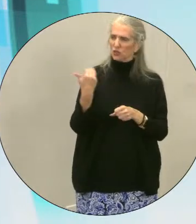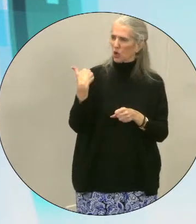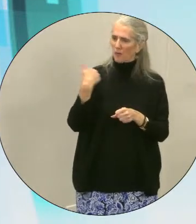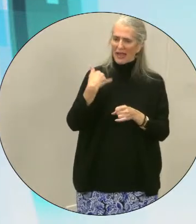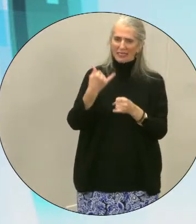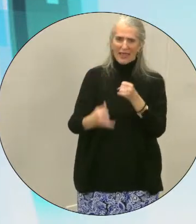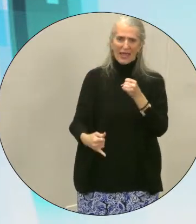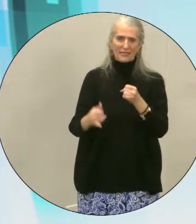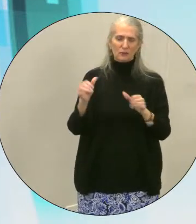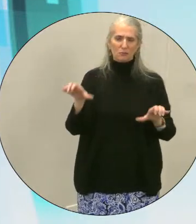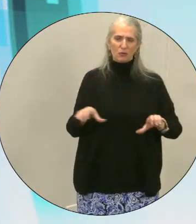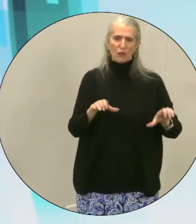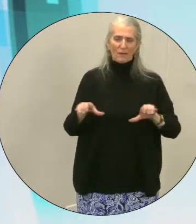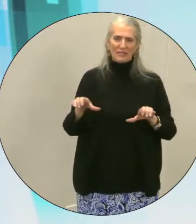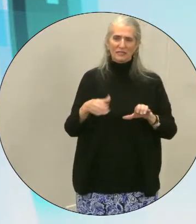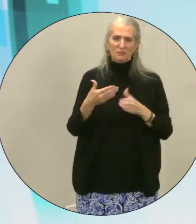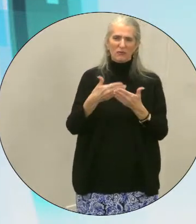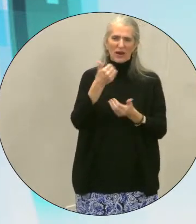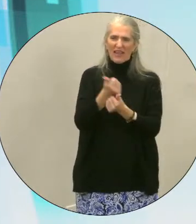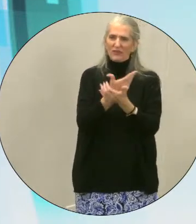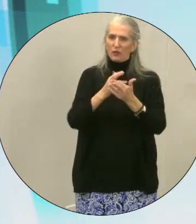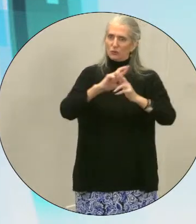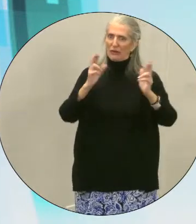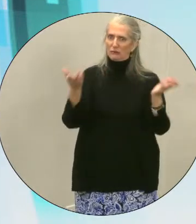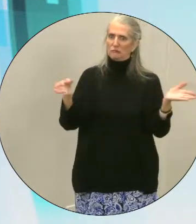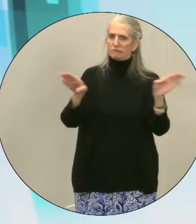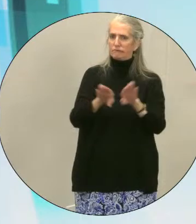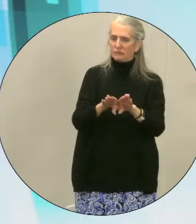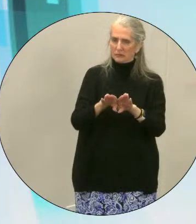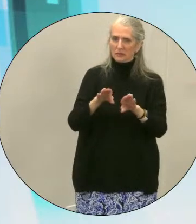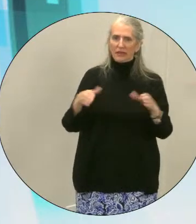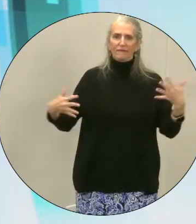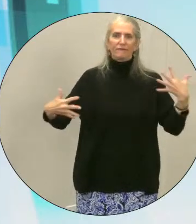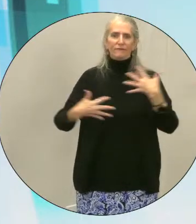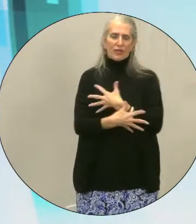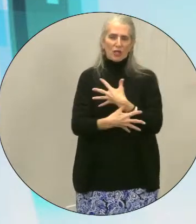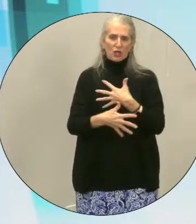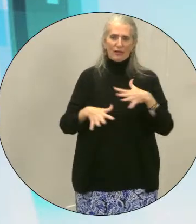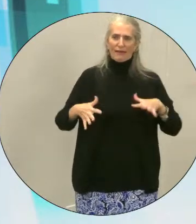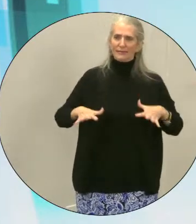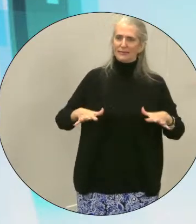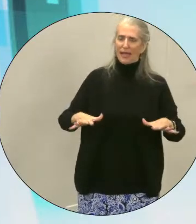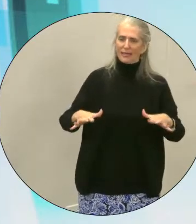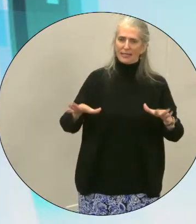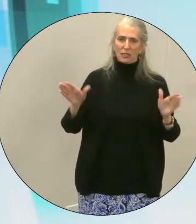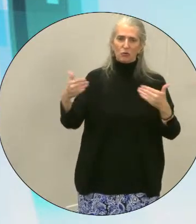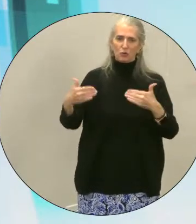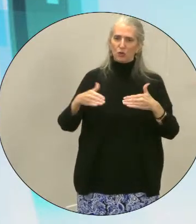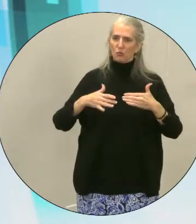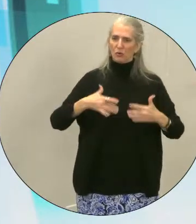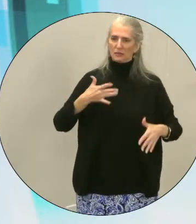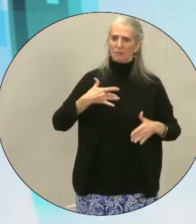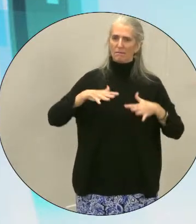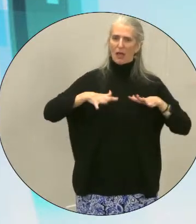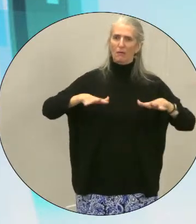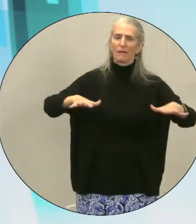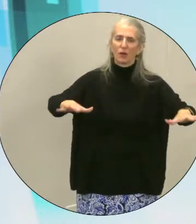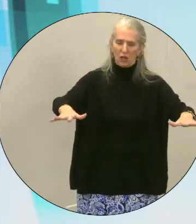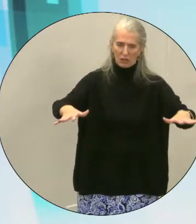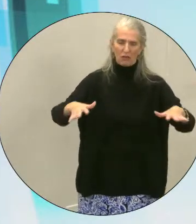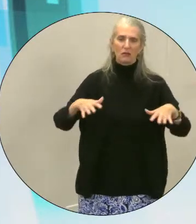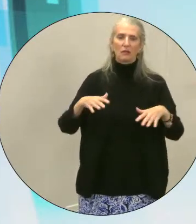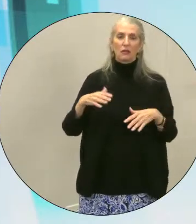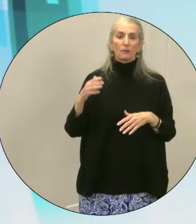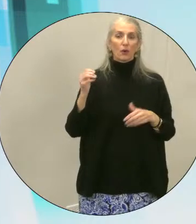performance before everything was about to shut down, and I mean, the fear, anxiety in the room was palpable, both on the